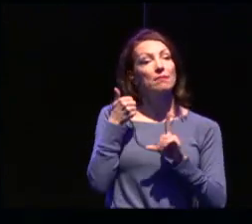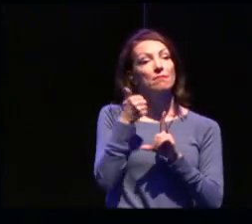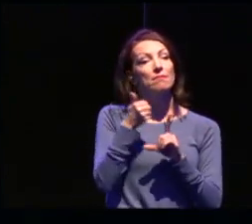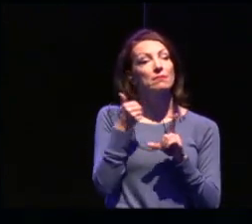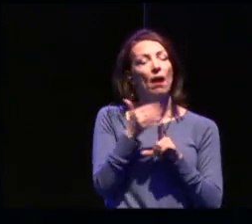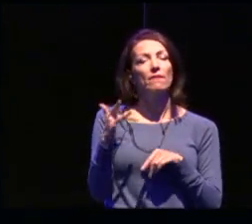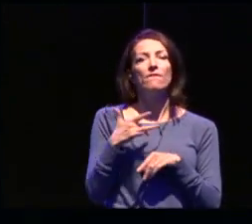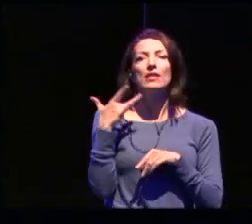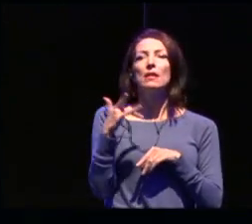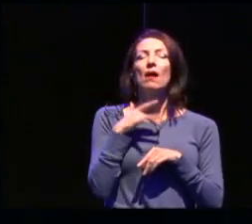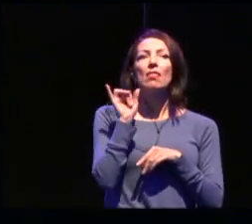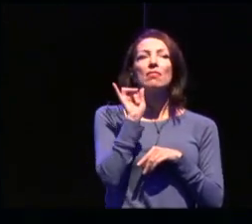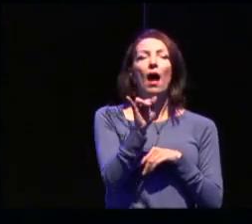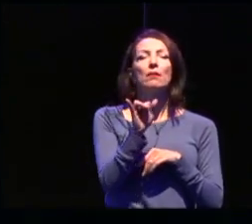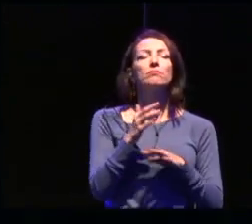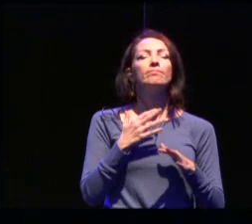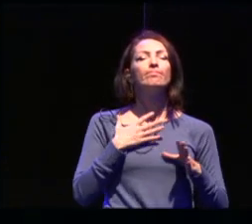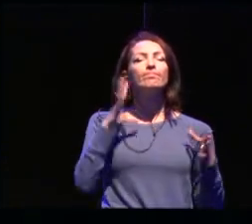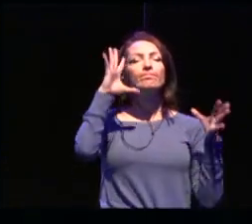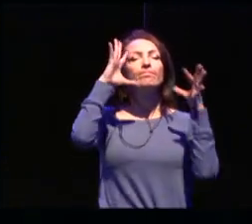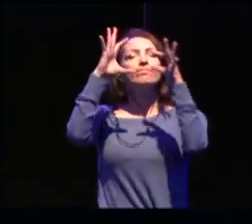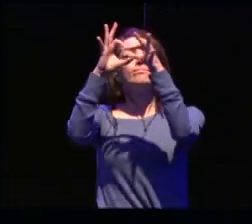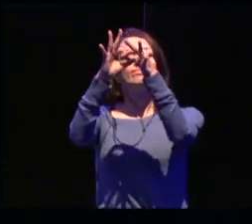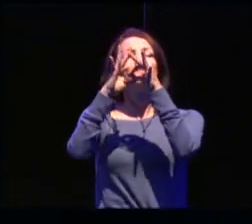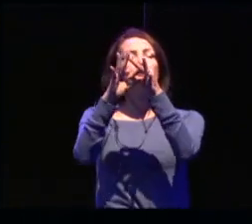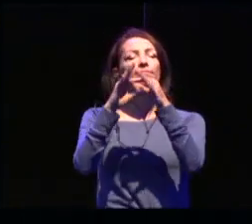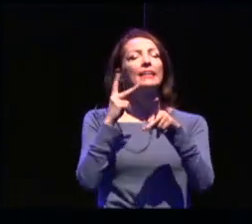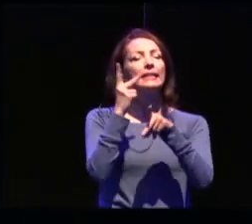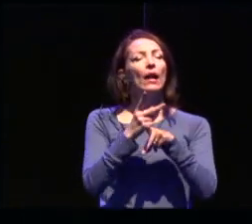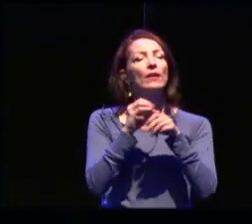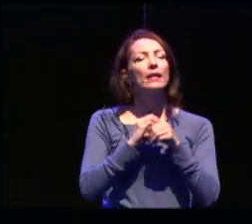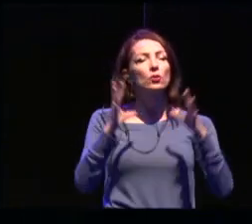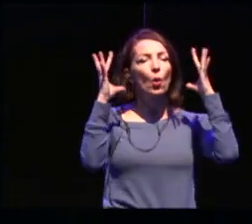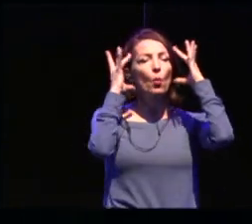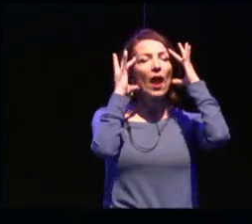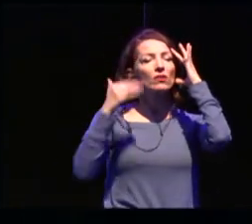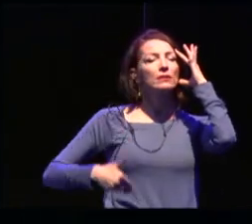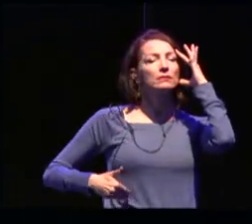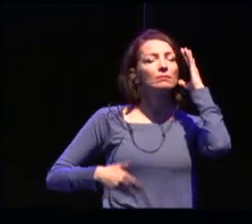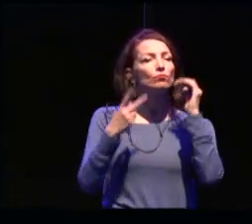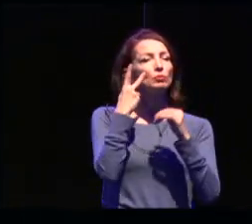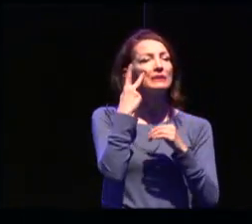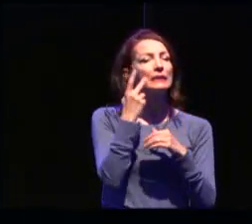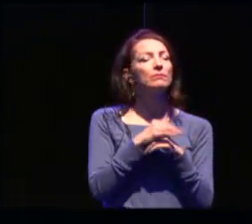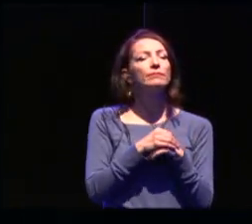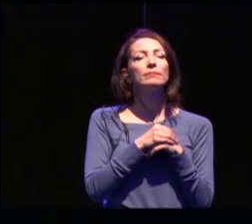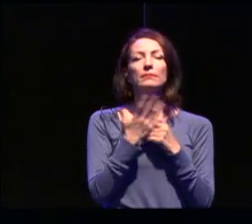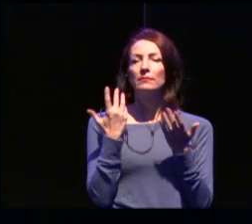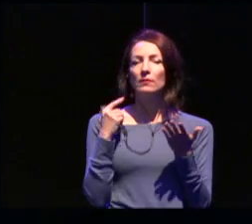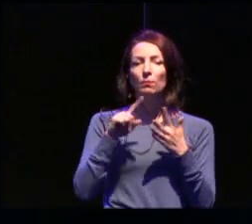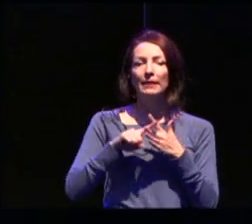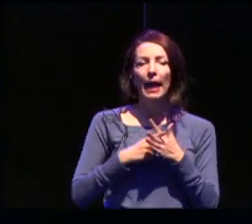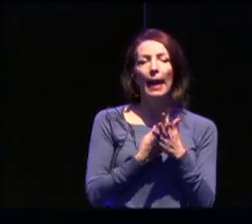actually feeling that, so that you're carrying that in your awareness, you see. So then you will be a part of